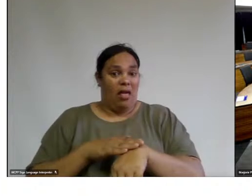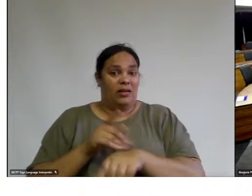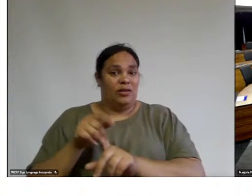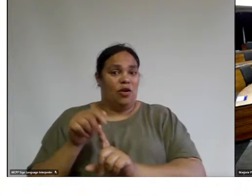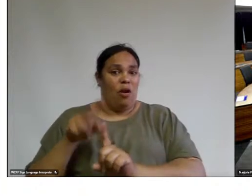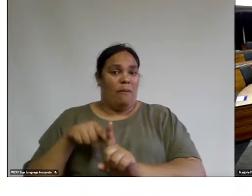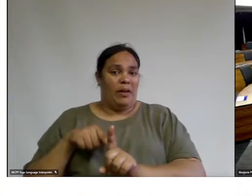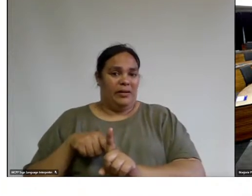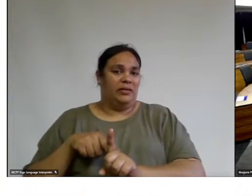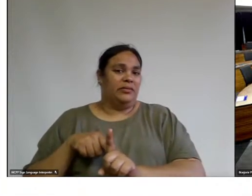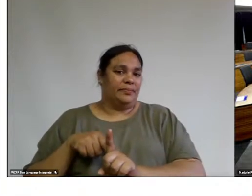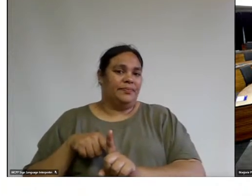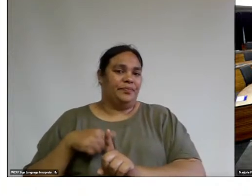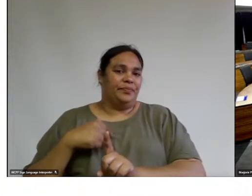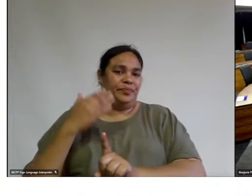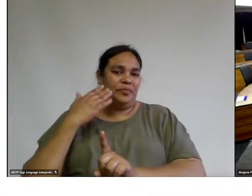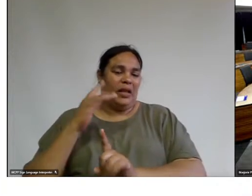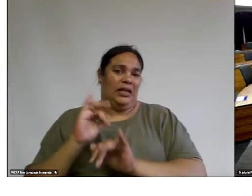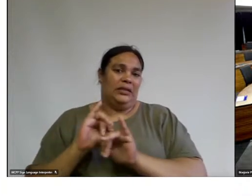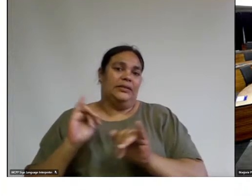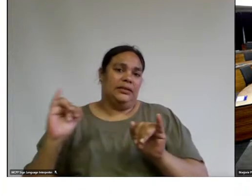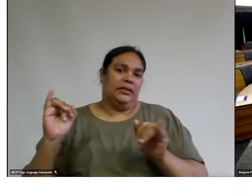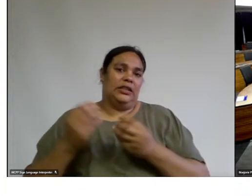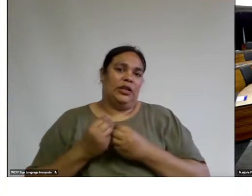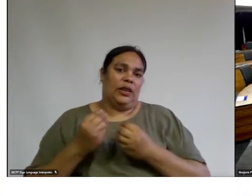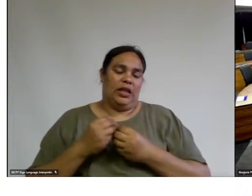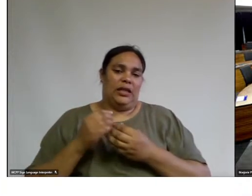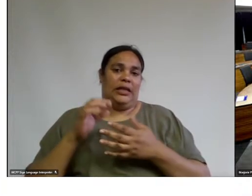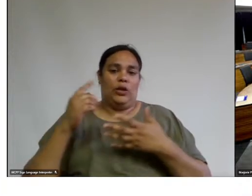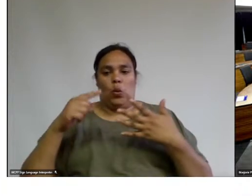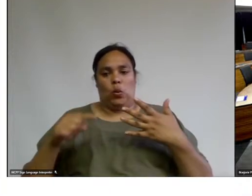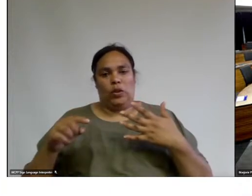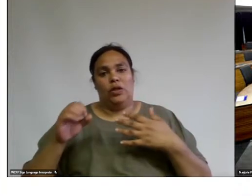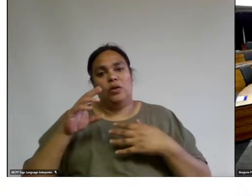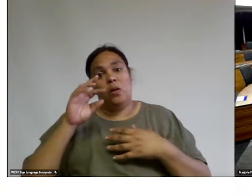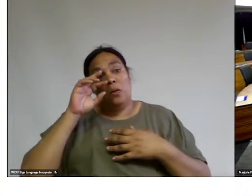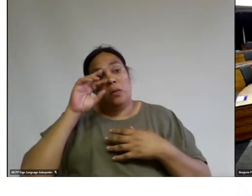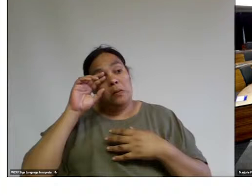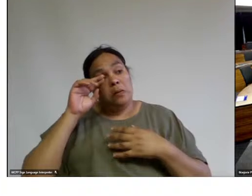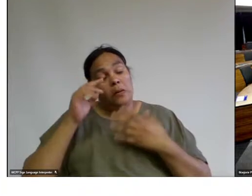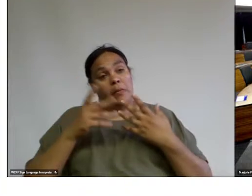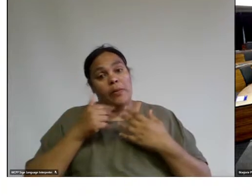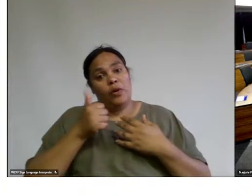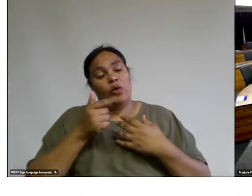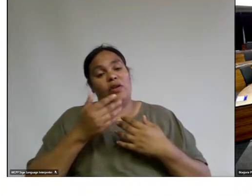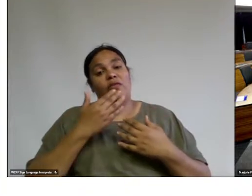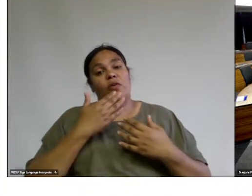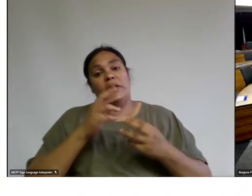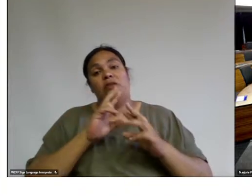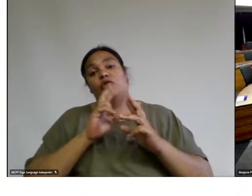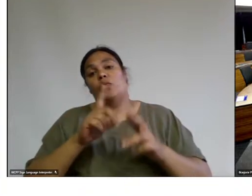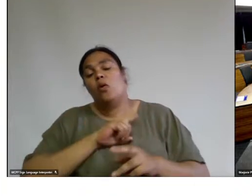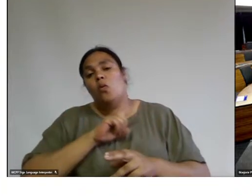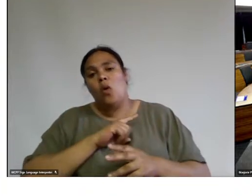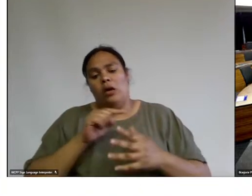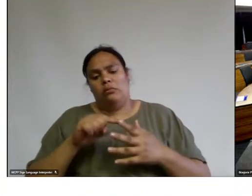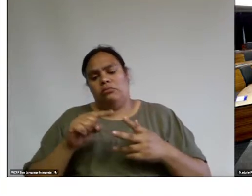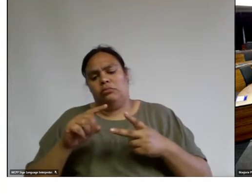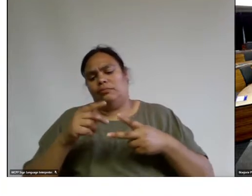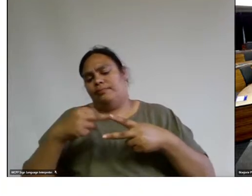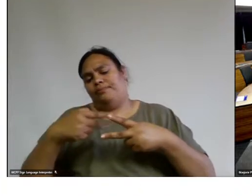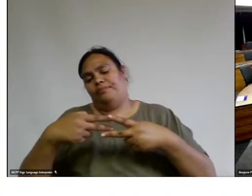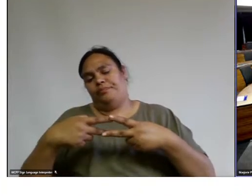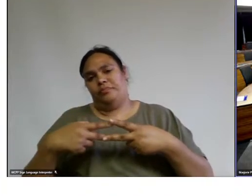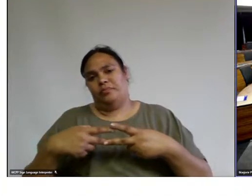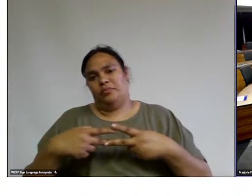is obviously regarded as very serious thing in auditing. So it might be good also that if you can get a response as to what were these, there